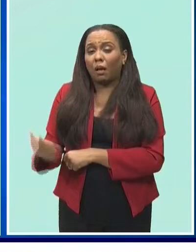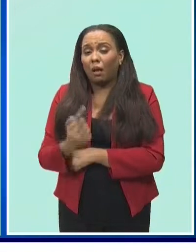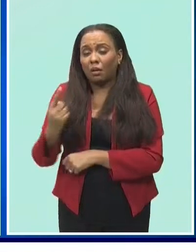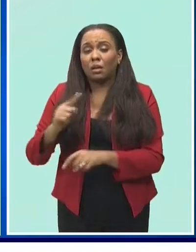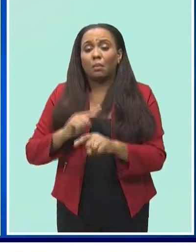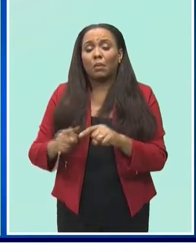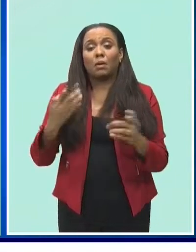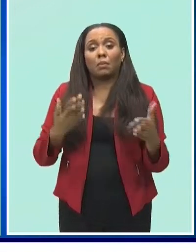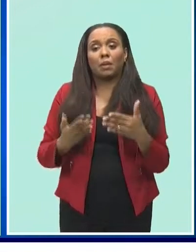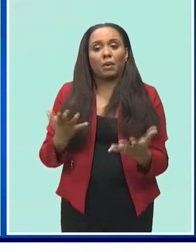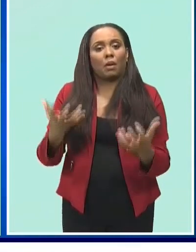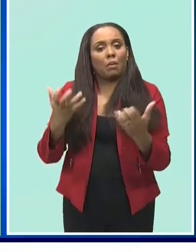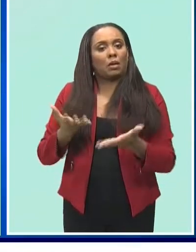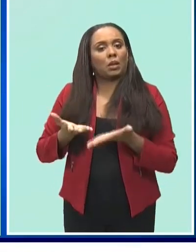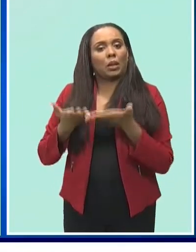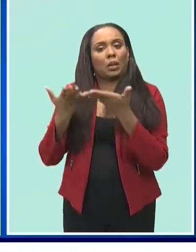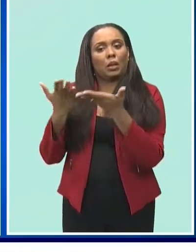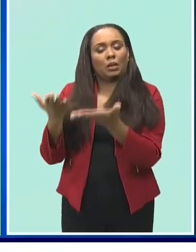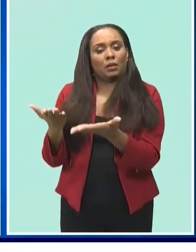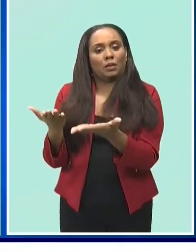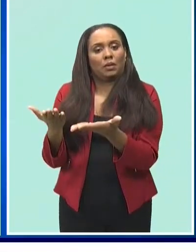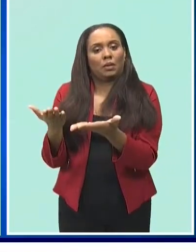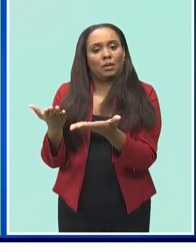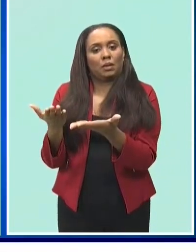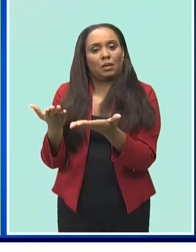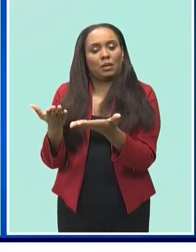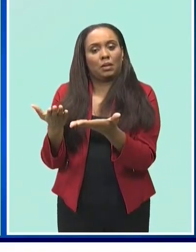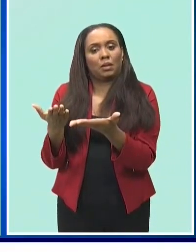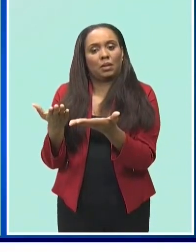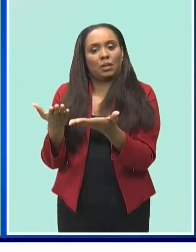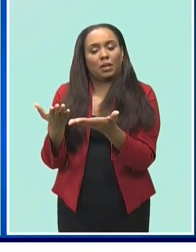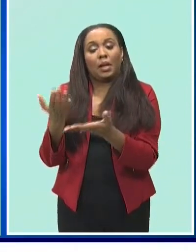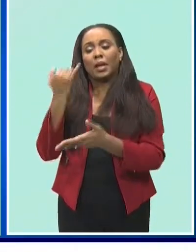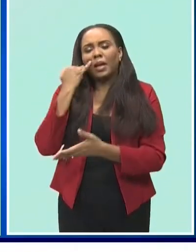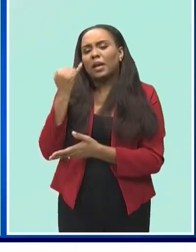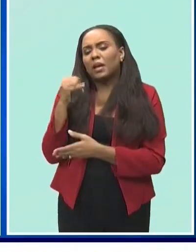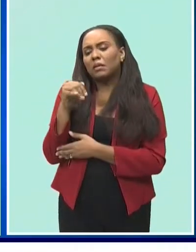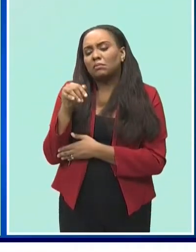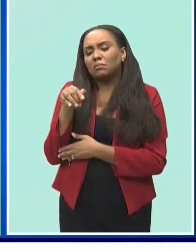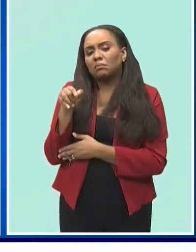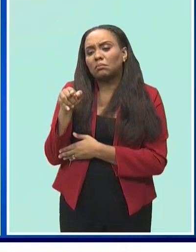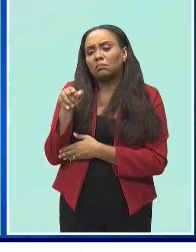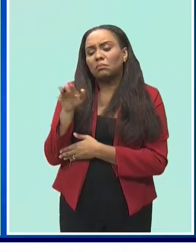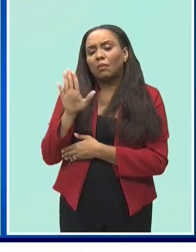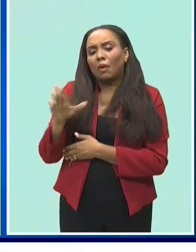to offer consumers that were adversely impacted